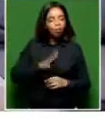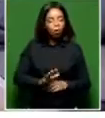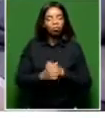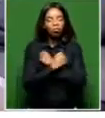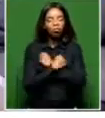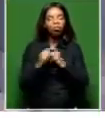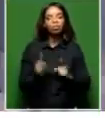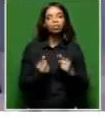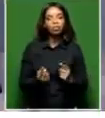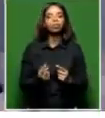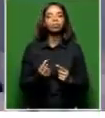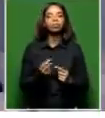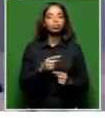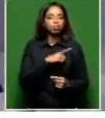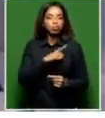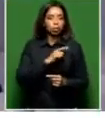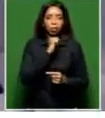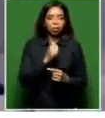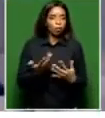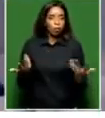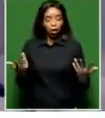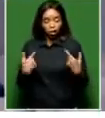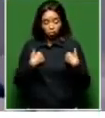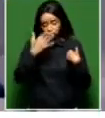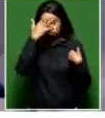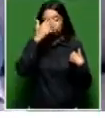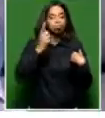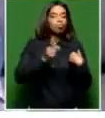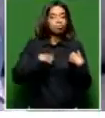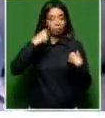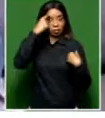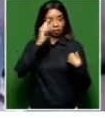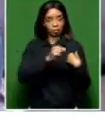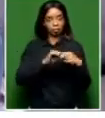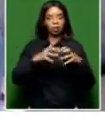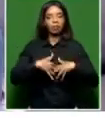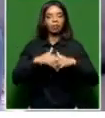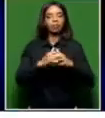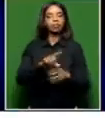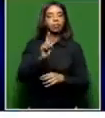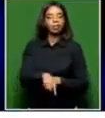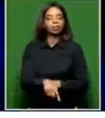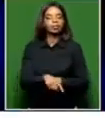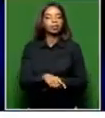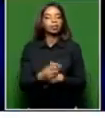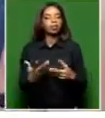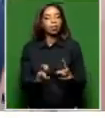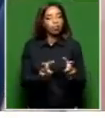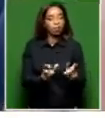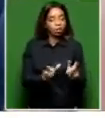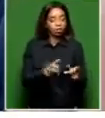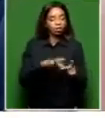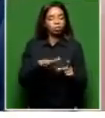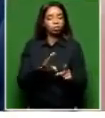people what they are looking for? It's just up to our radio stations and broadcasters to